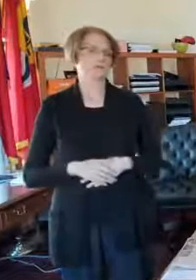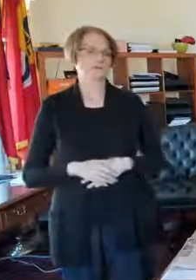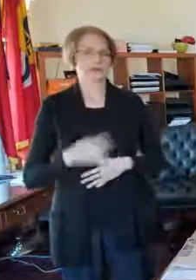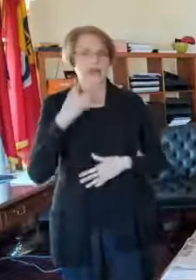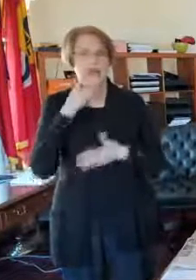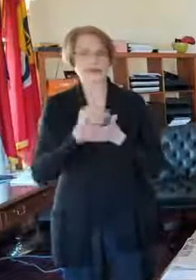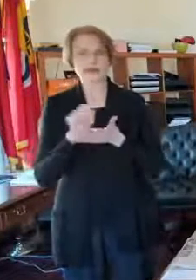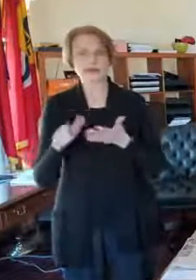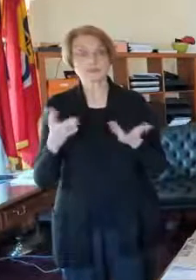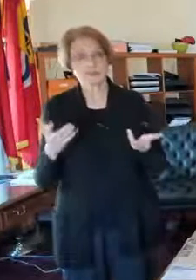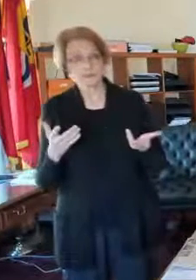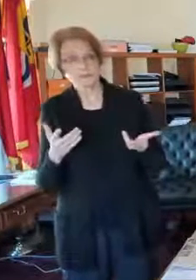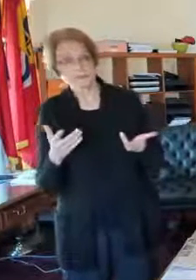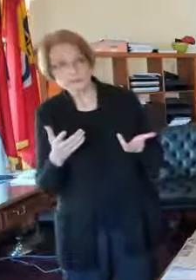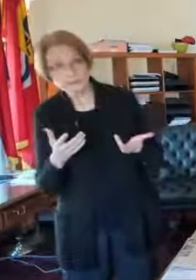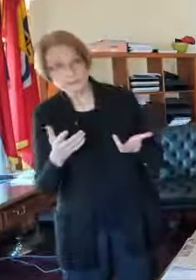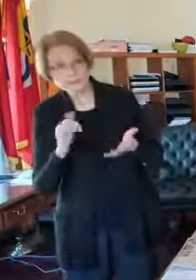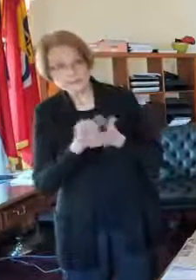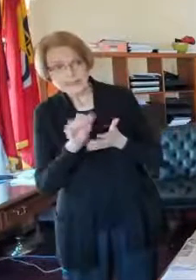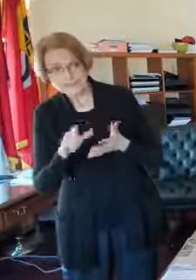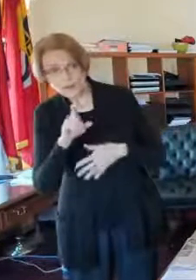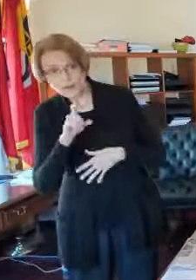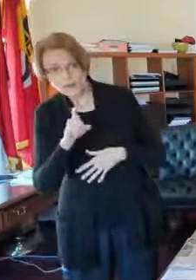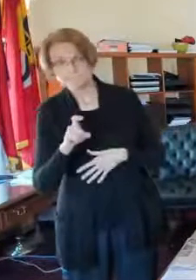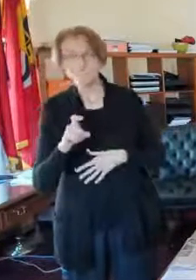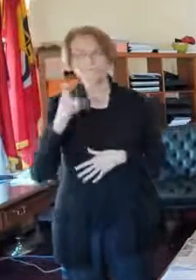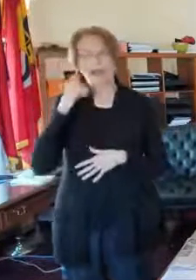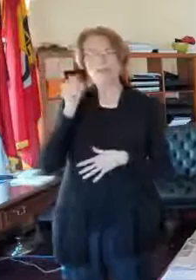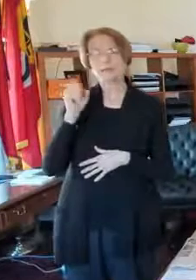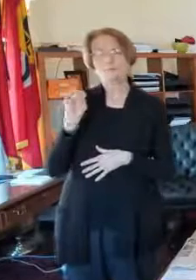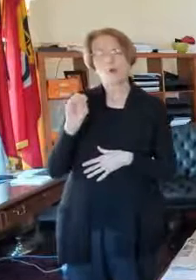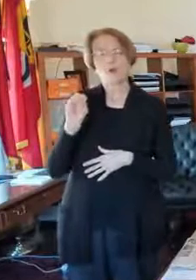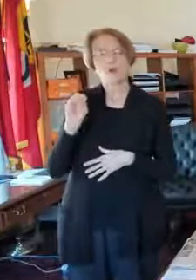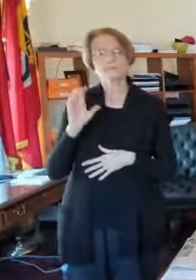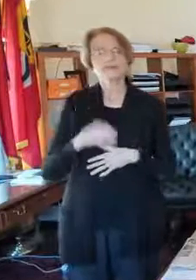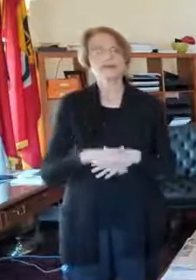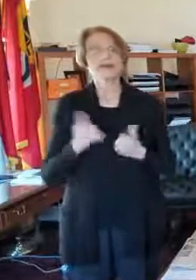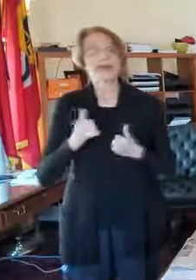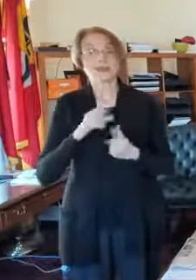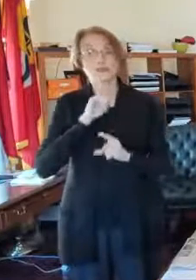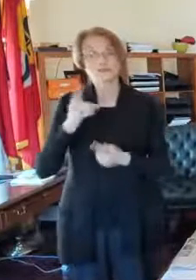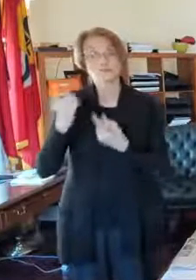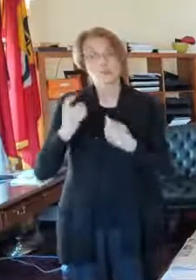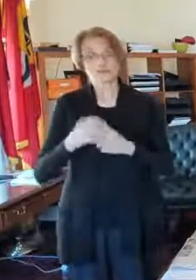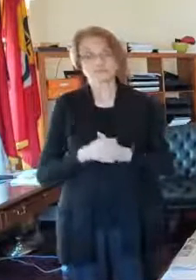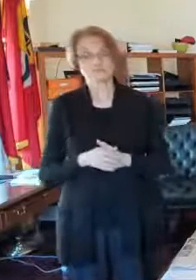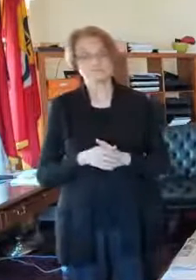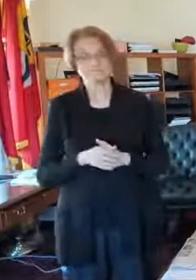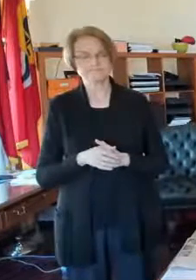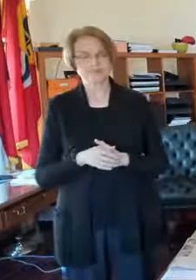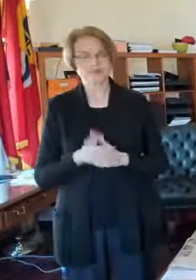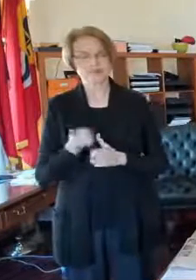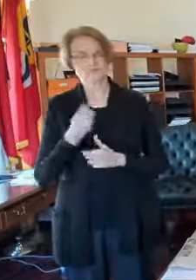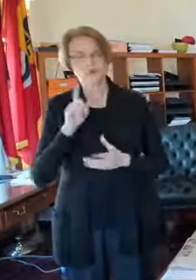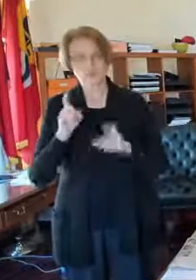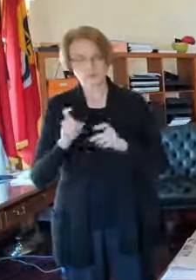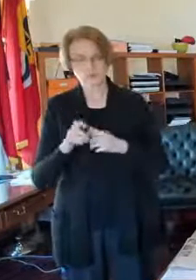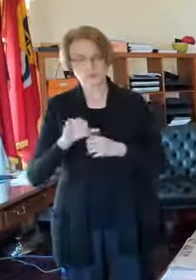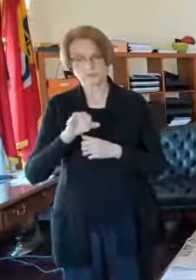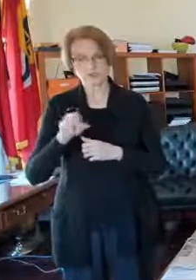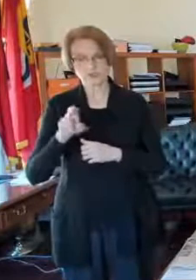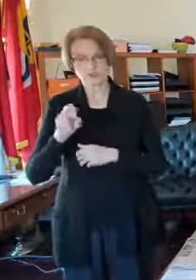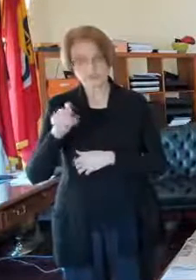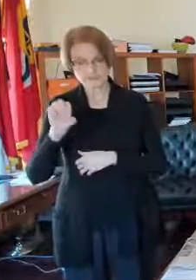that's all is that all I needed to talk about today? I think so. Okay. Now for your questions. Couple of questions. Justine's